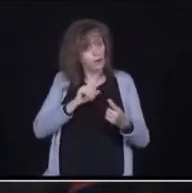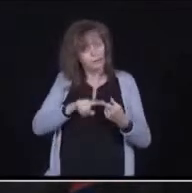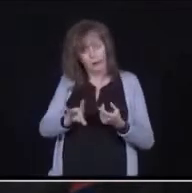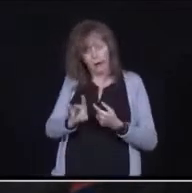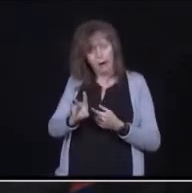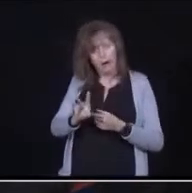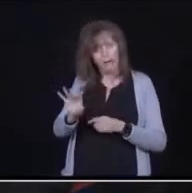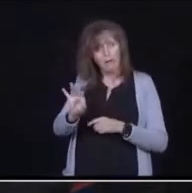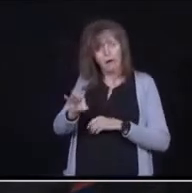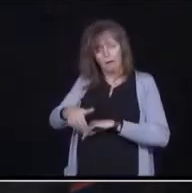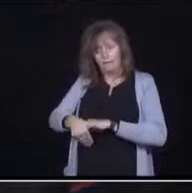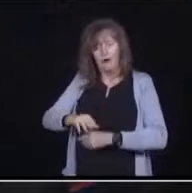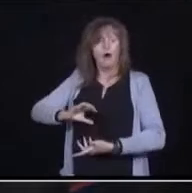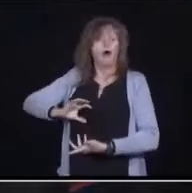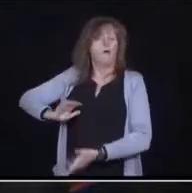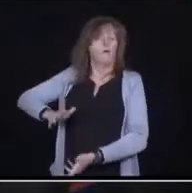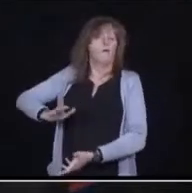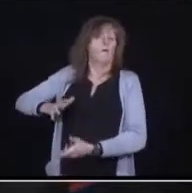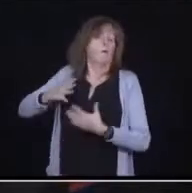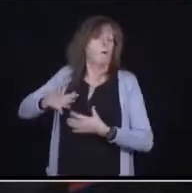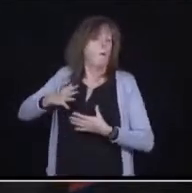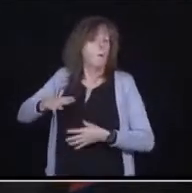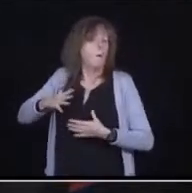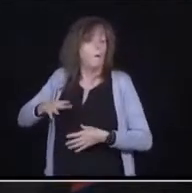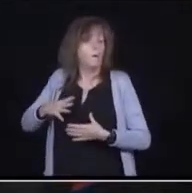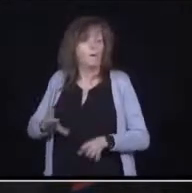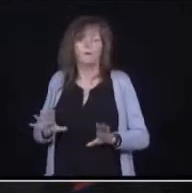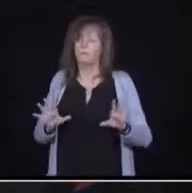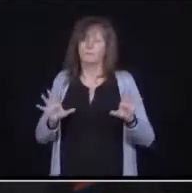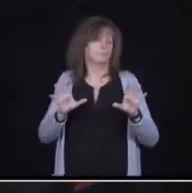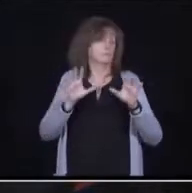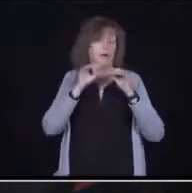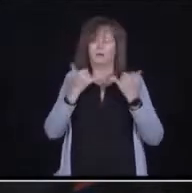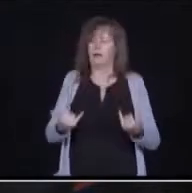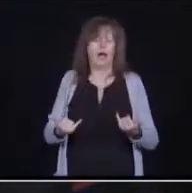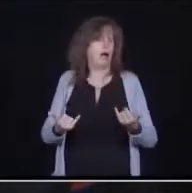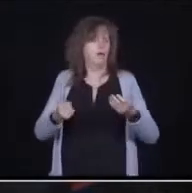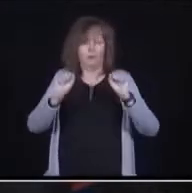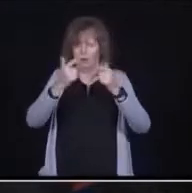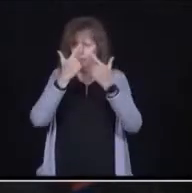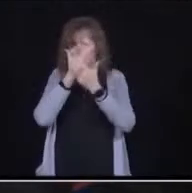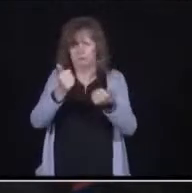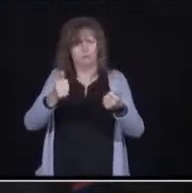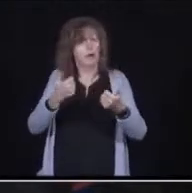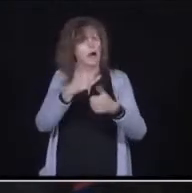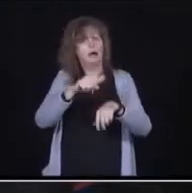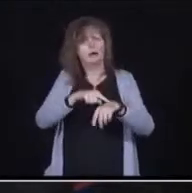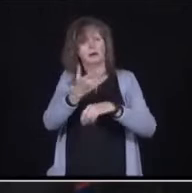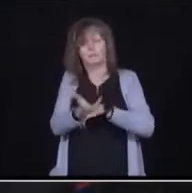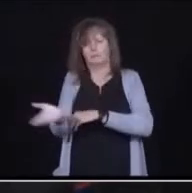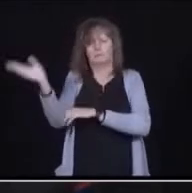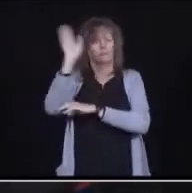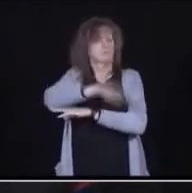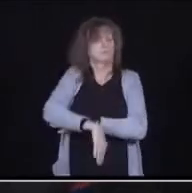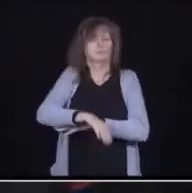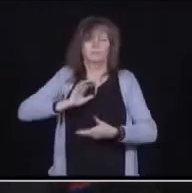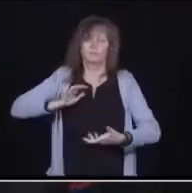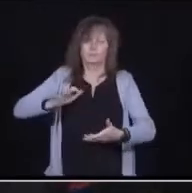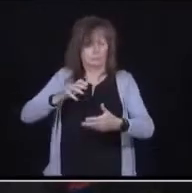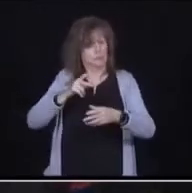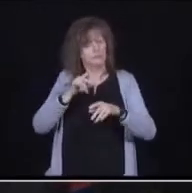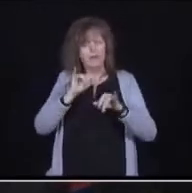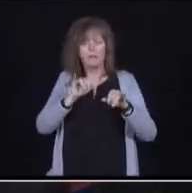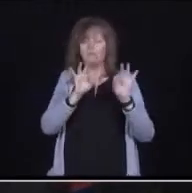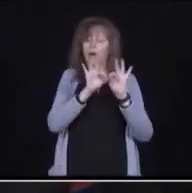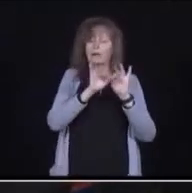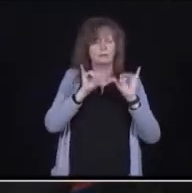washing. They don't have to do that any longer, and we're going to maintain those rates as absolutely as long as possible. So there's a